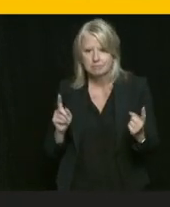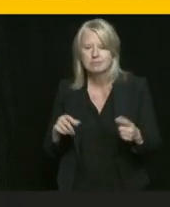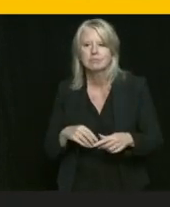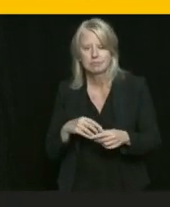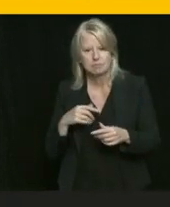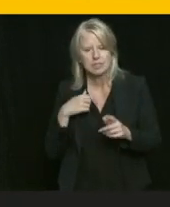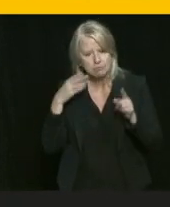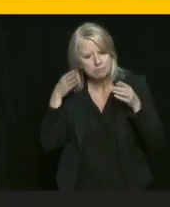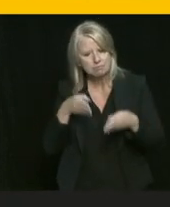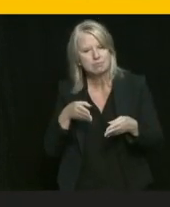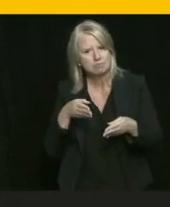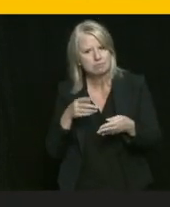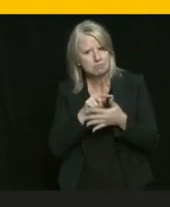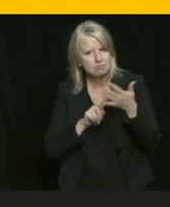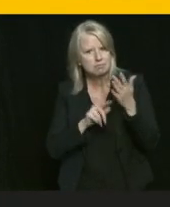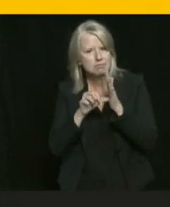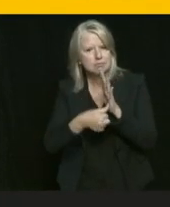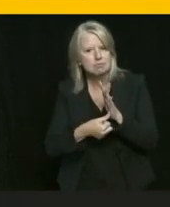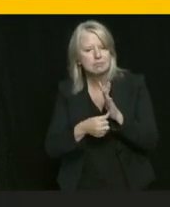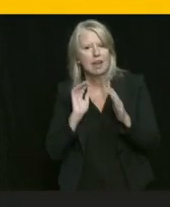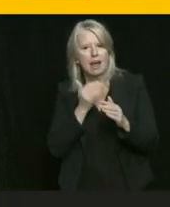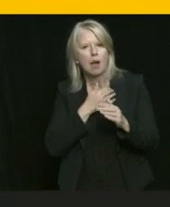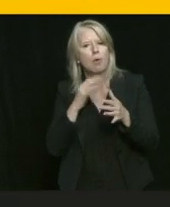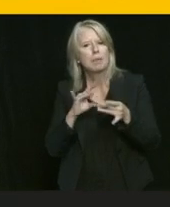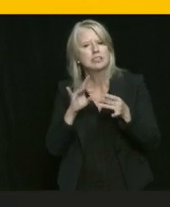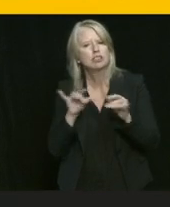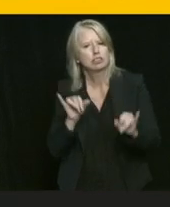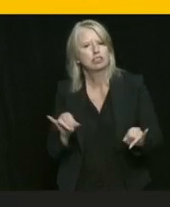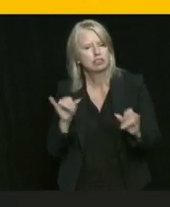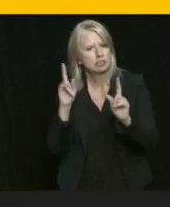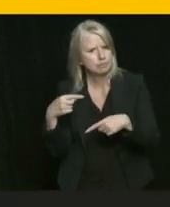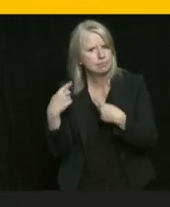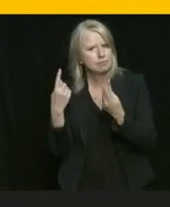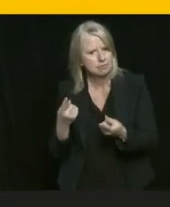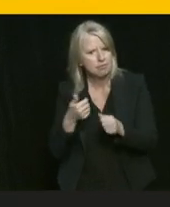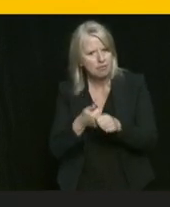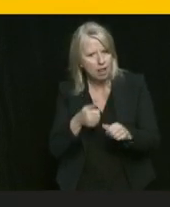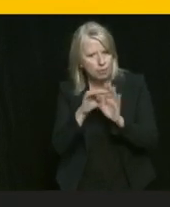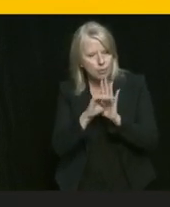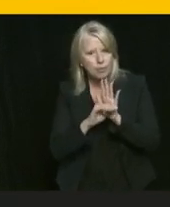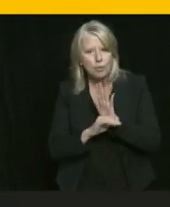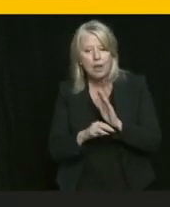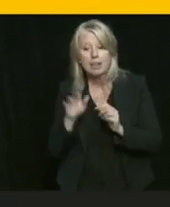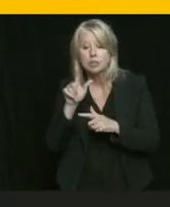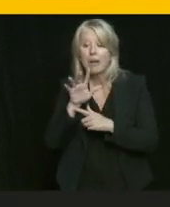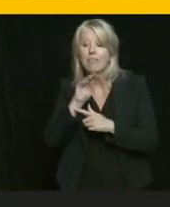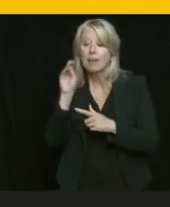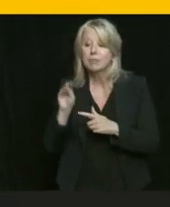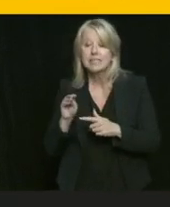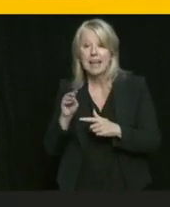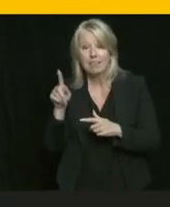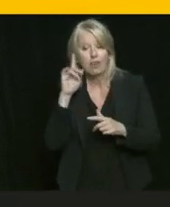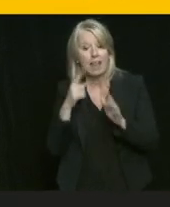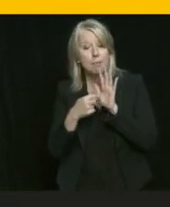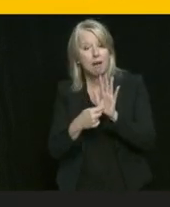those recurring messages that we provided. Now, the 25% in the modeling scenario